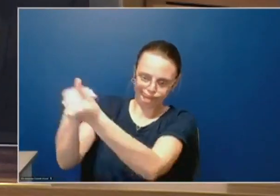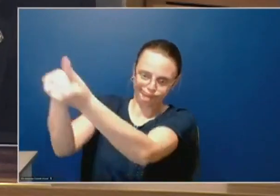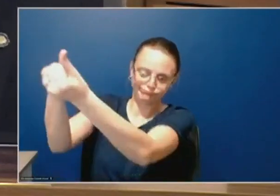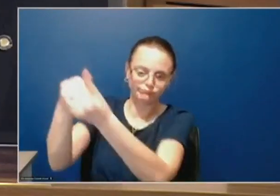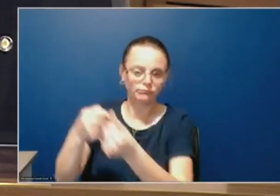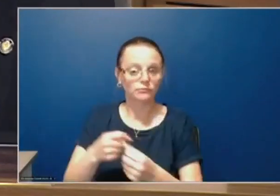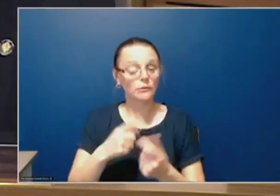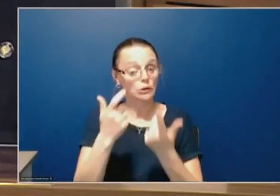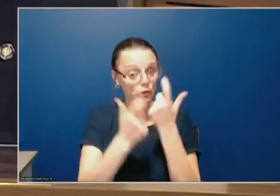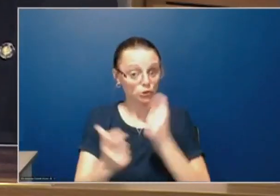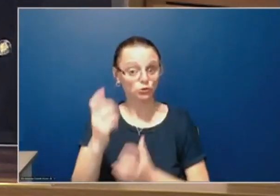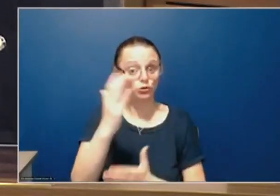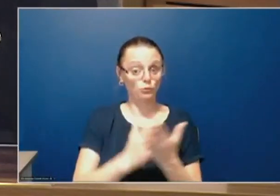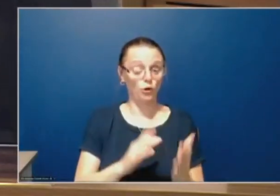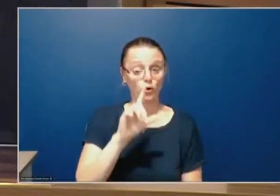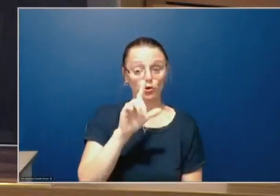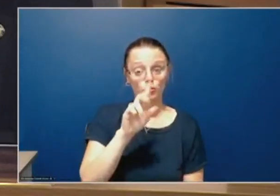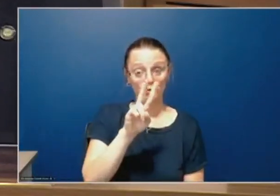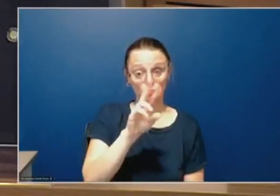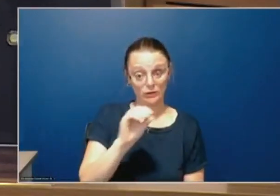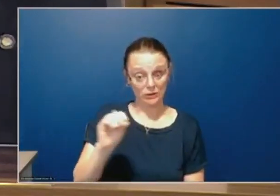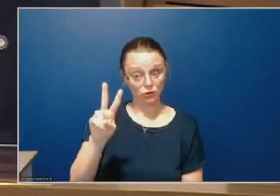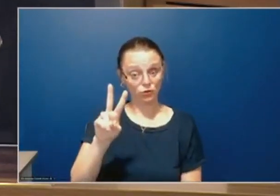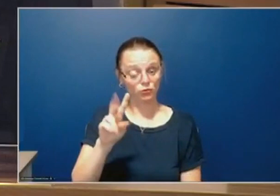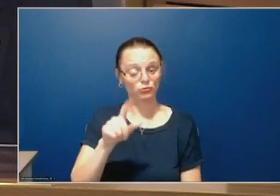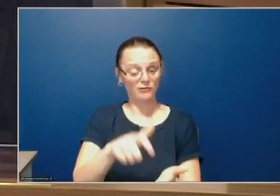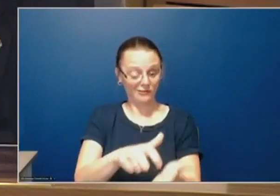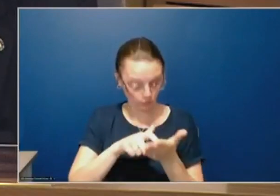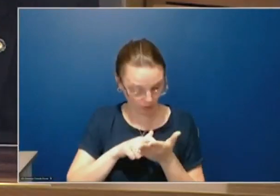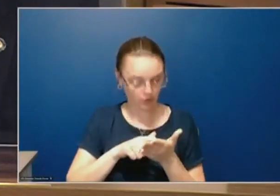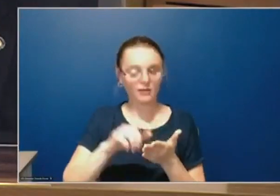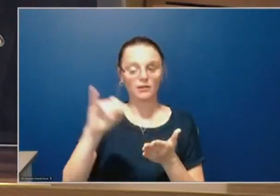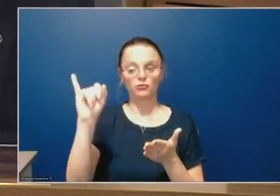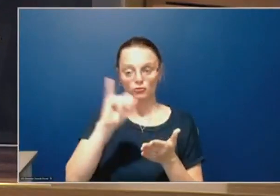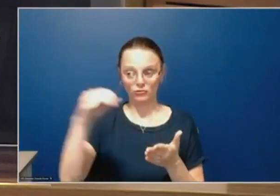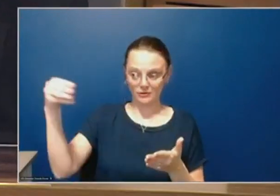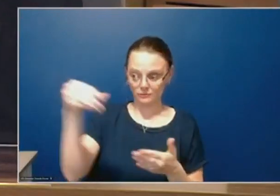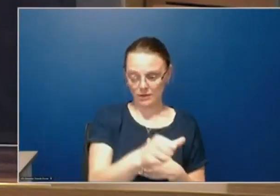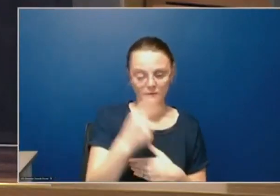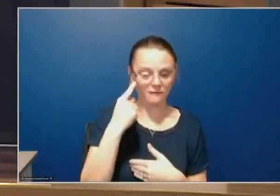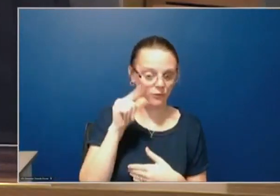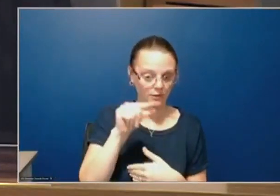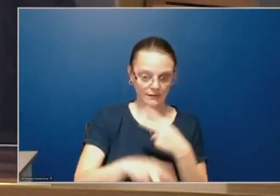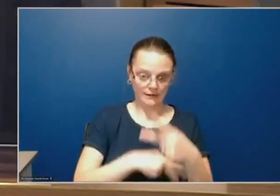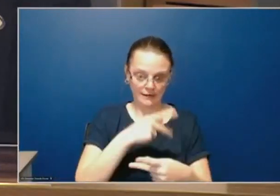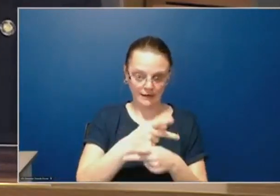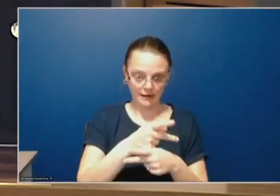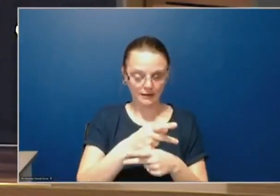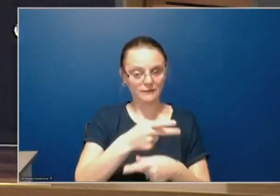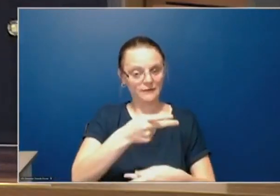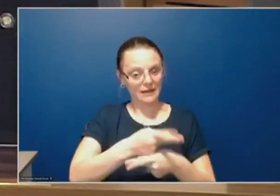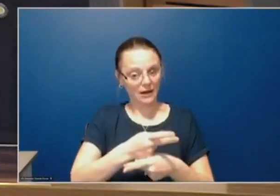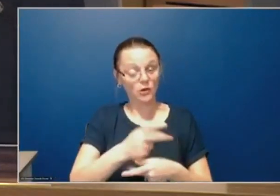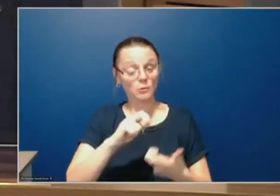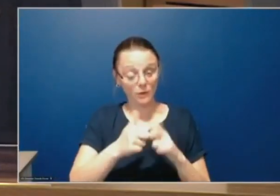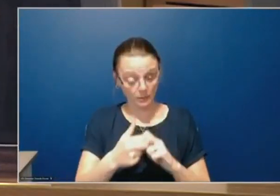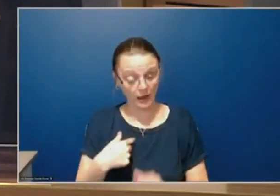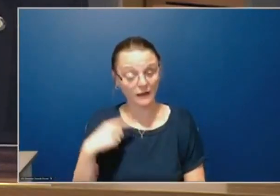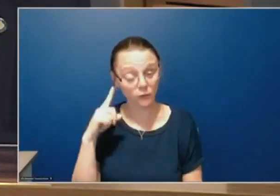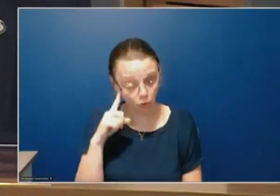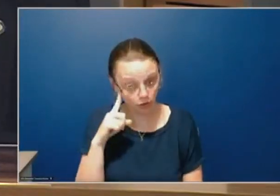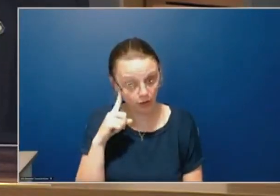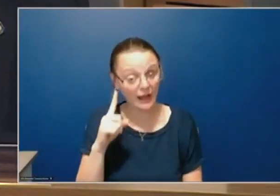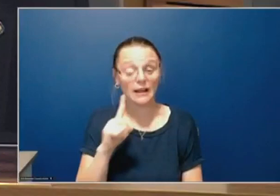element of 2002 is mandating health insurance coverage for gender-affirming treatment. The problem is, and I've talked to